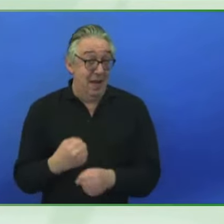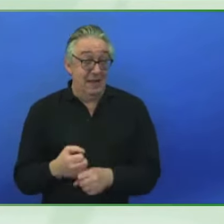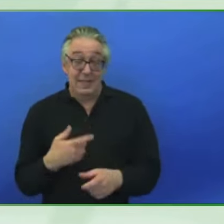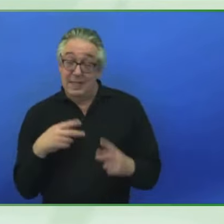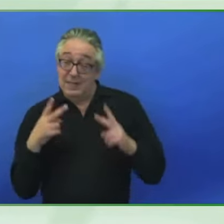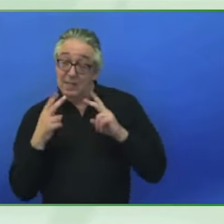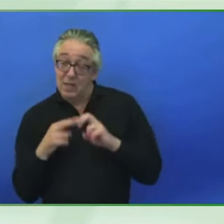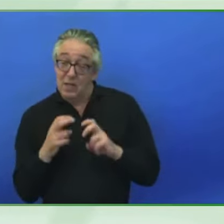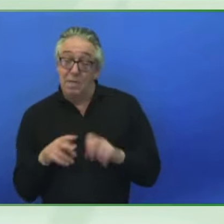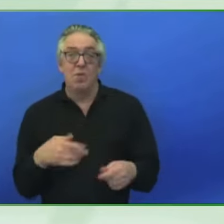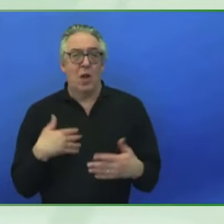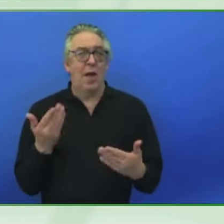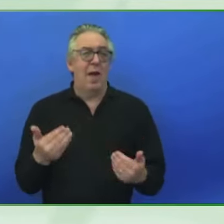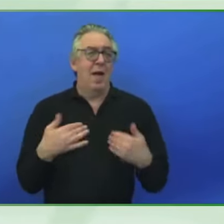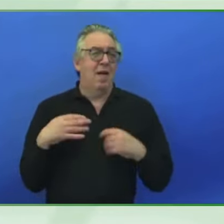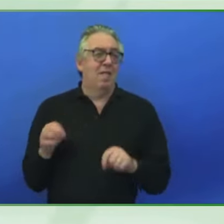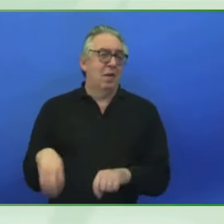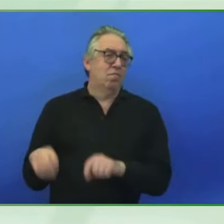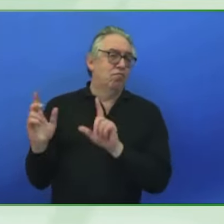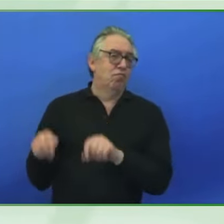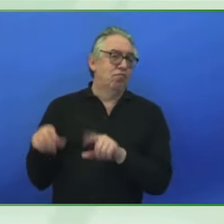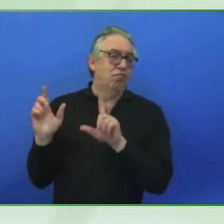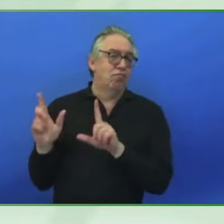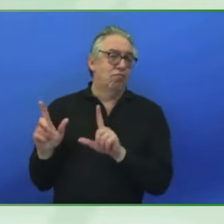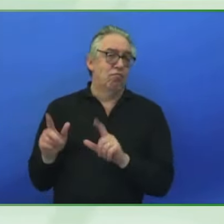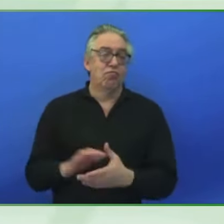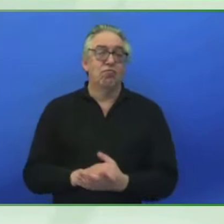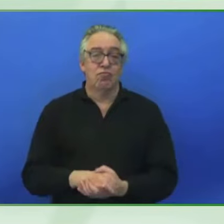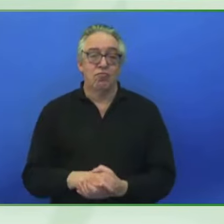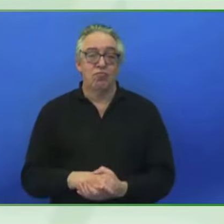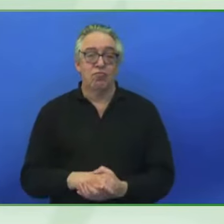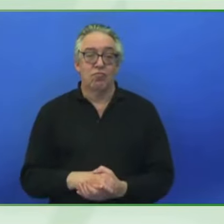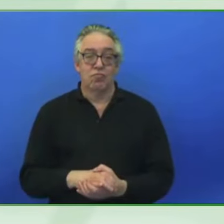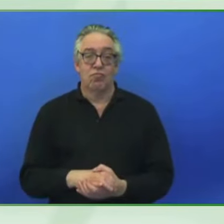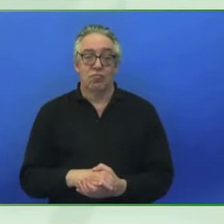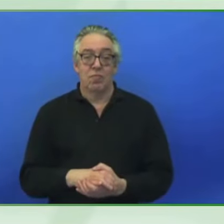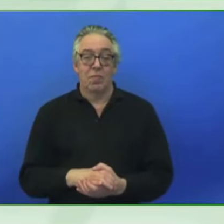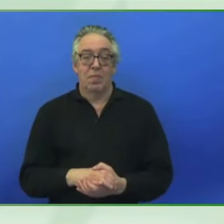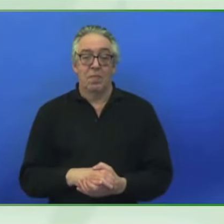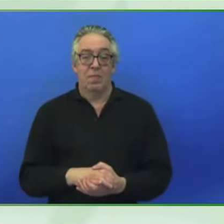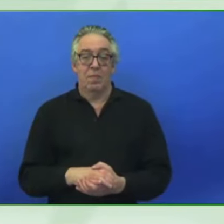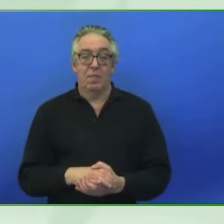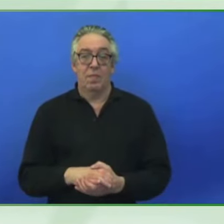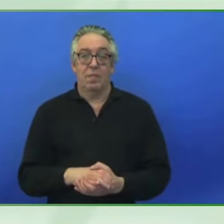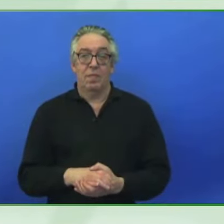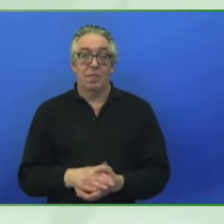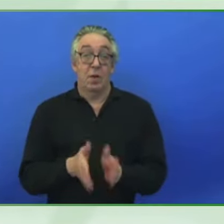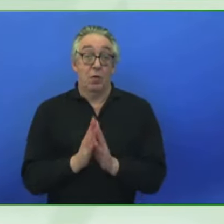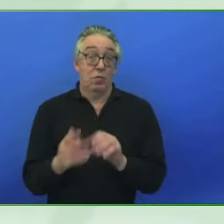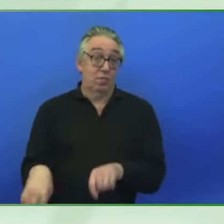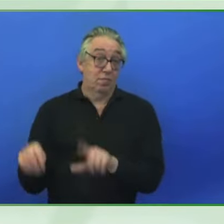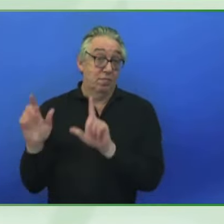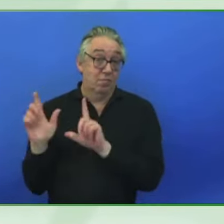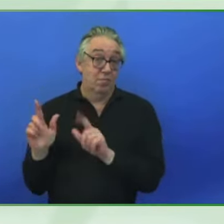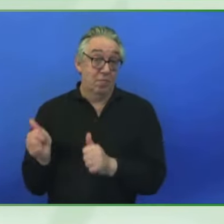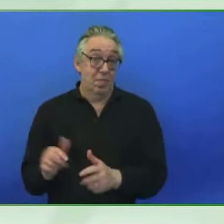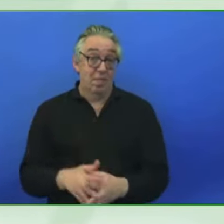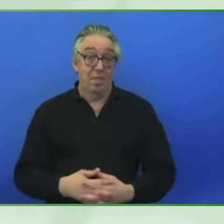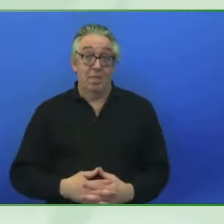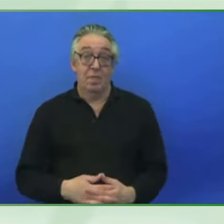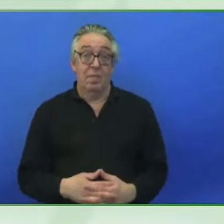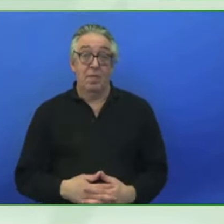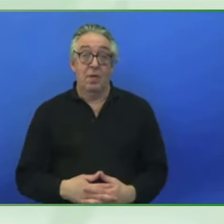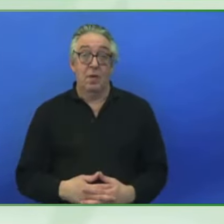take us quickly through those, James, in the room and online. So if I could just bring up the slides first. You know, I actually